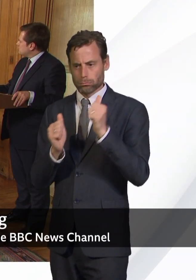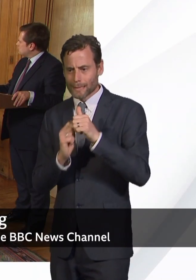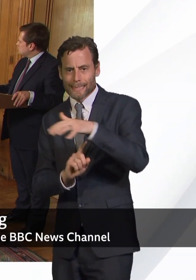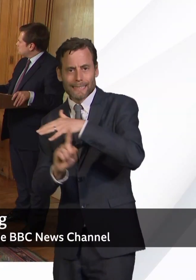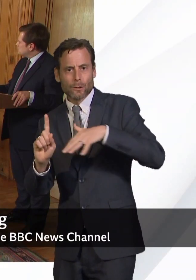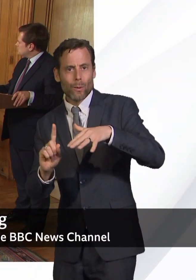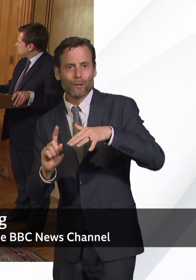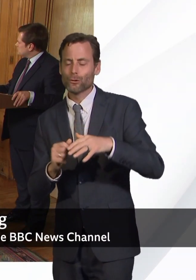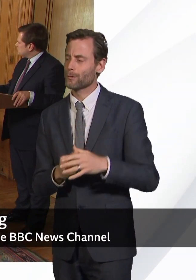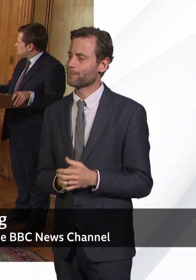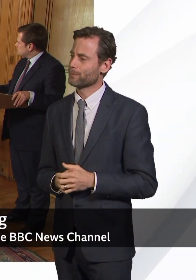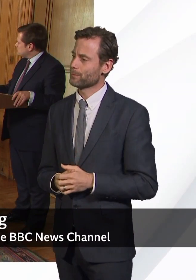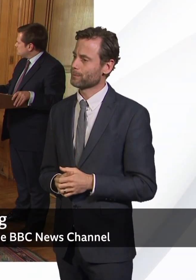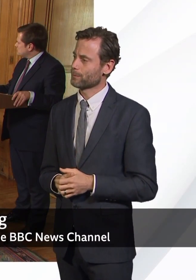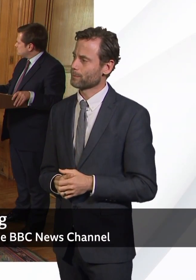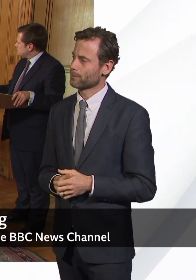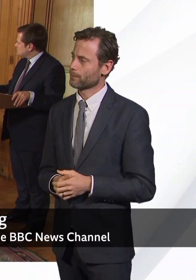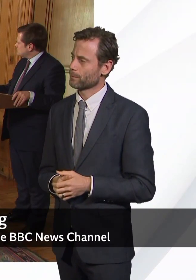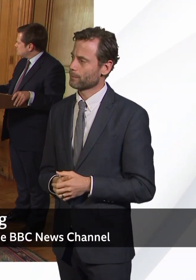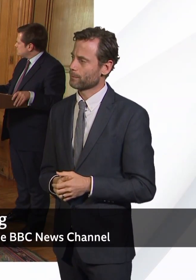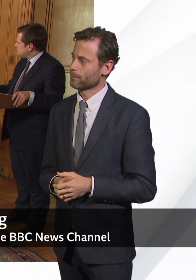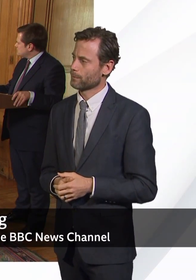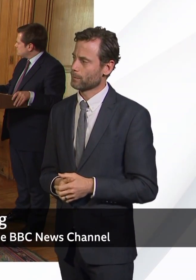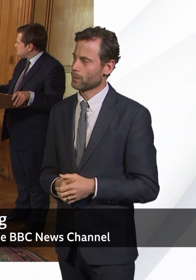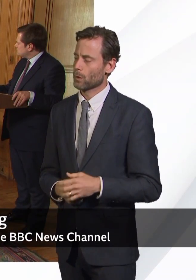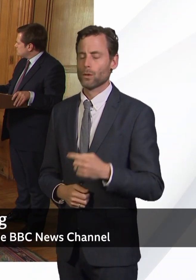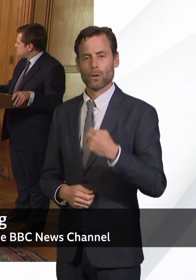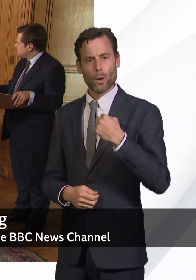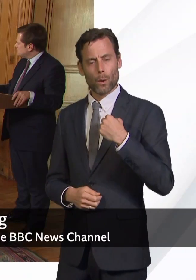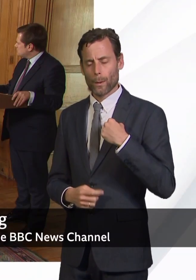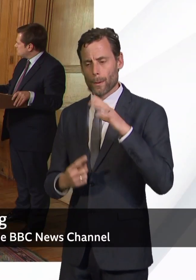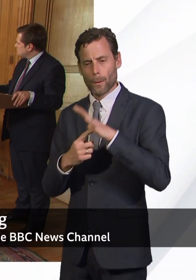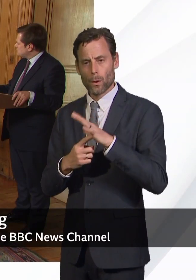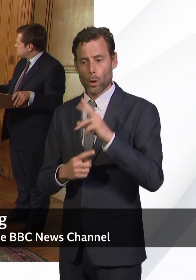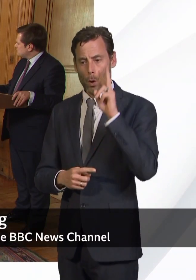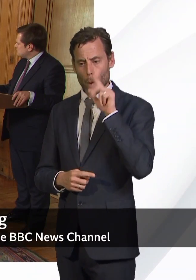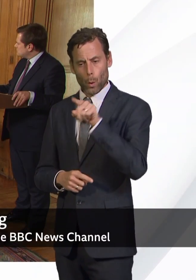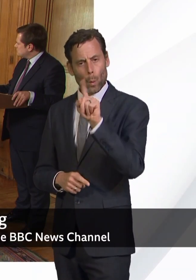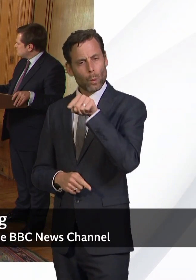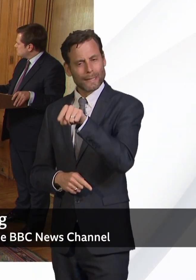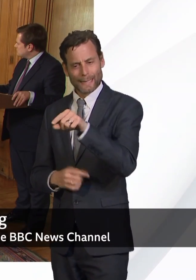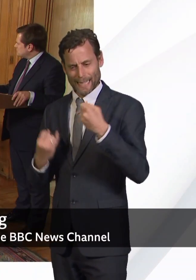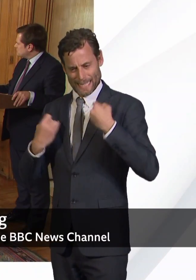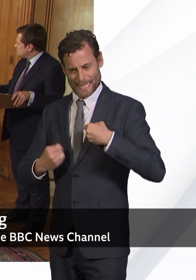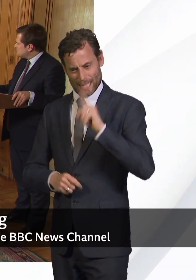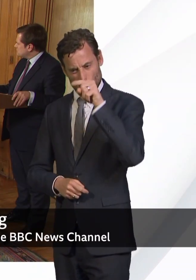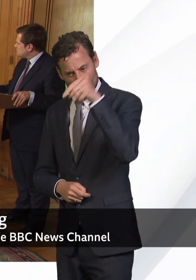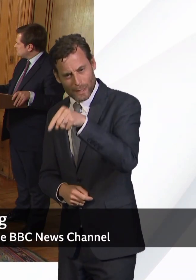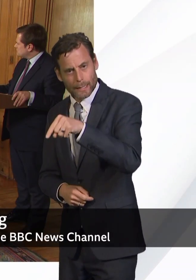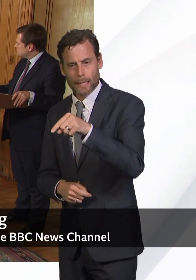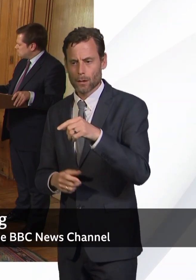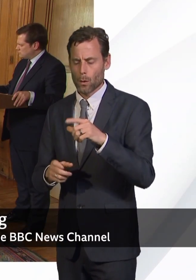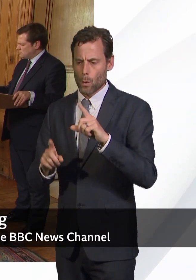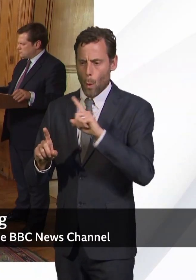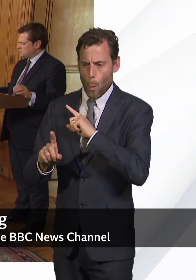the same for any other, we look at the background epidemiology of disease, and I think the document referred to is a Public Health